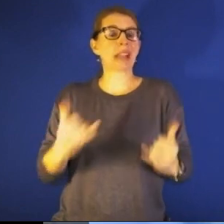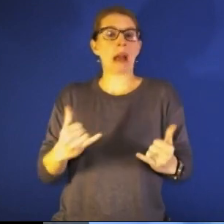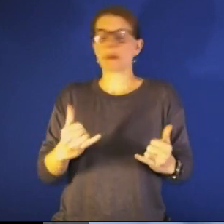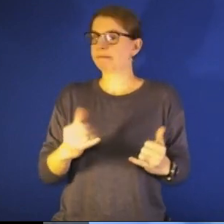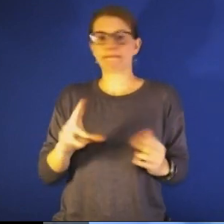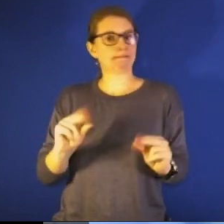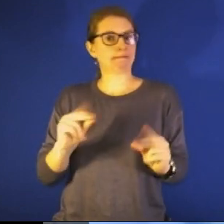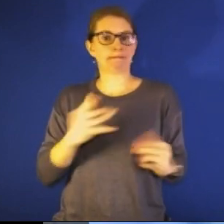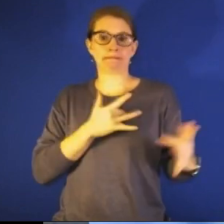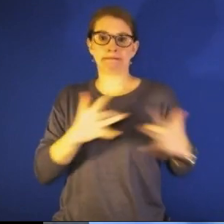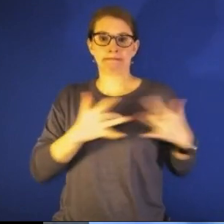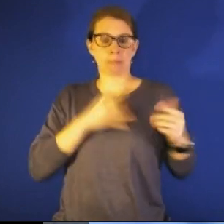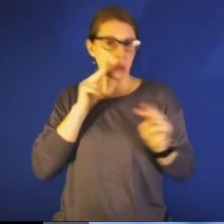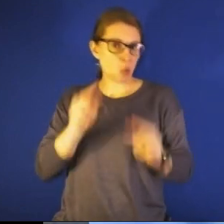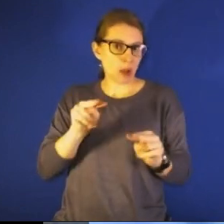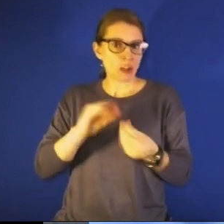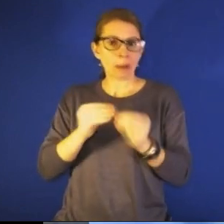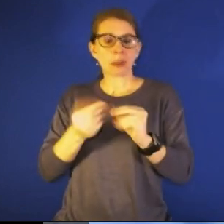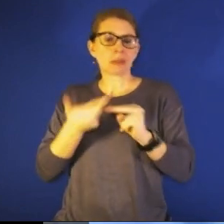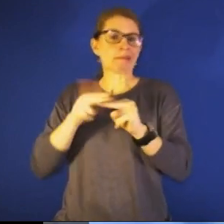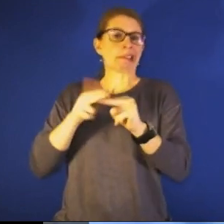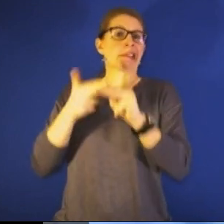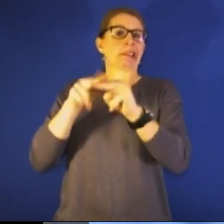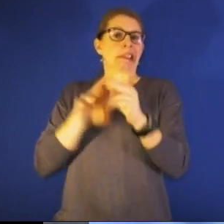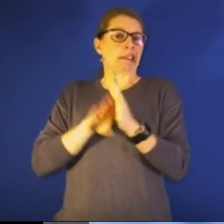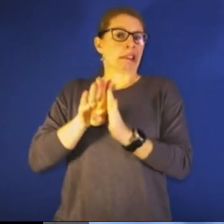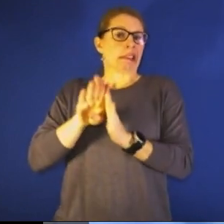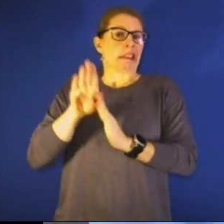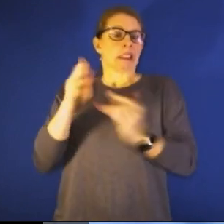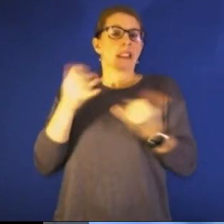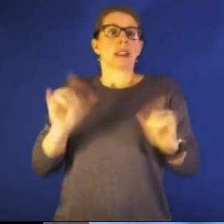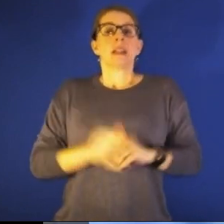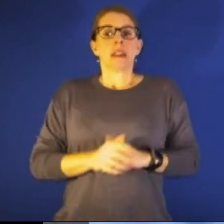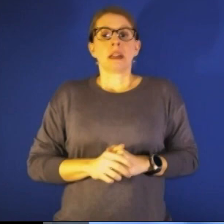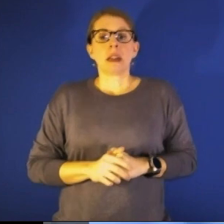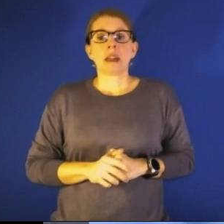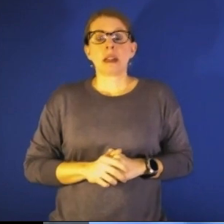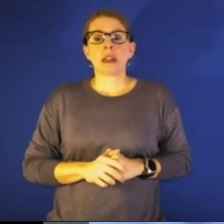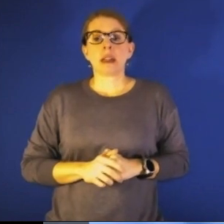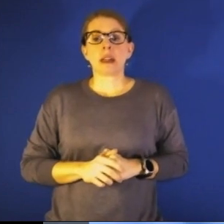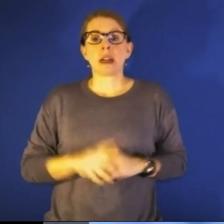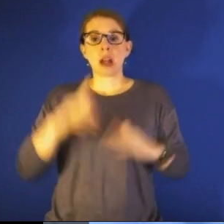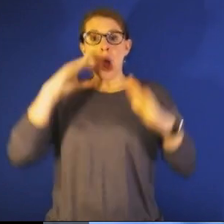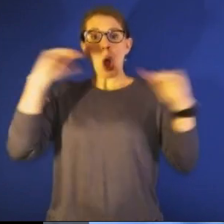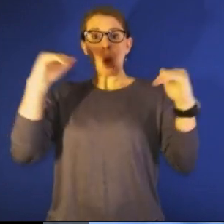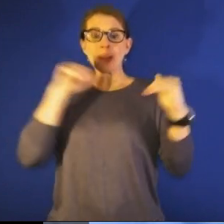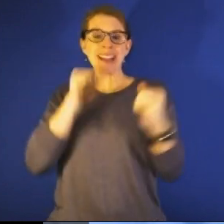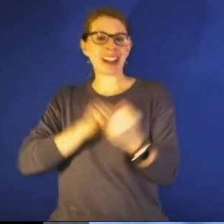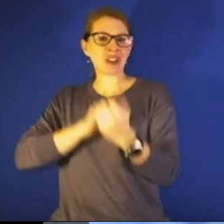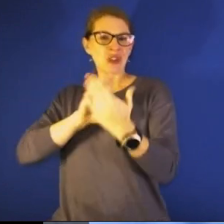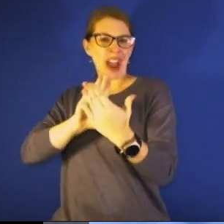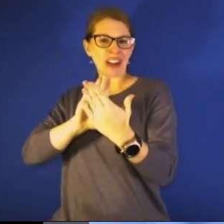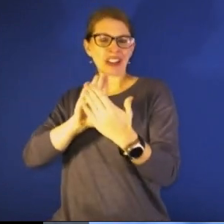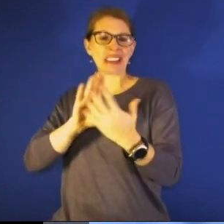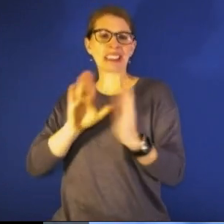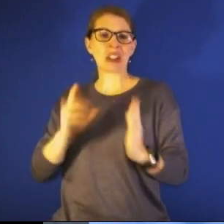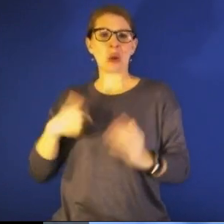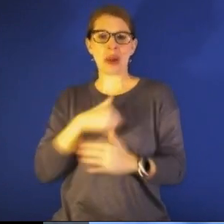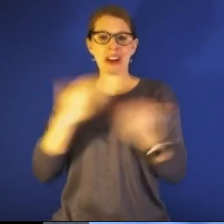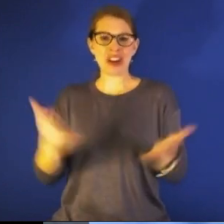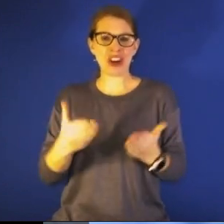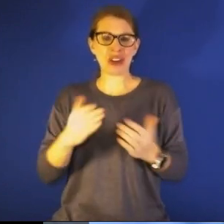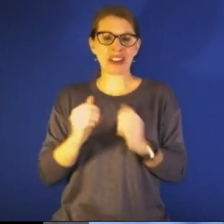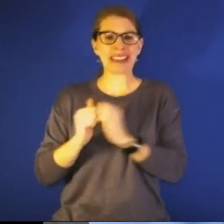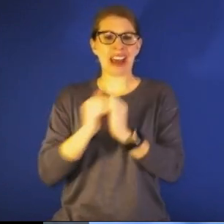concerned watching our numbers go up, and just a common business saying is hope is not a strategy, right? So we're all here together to come